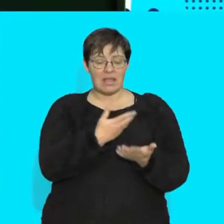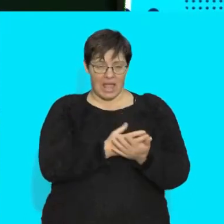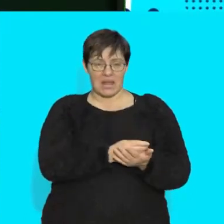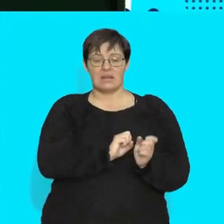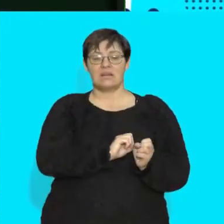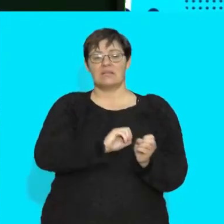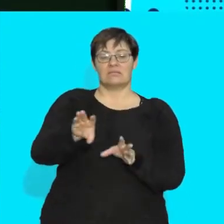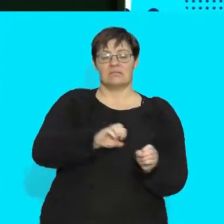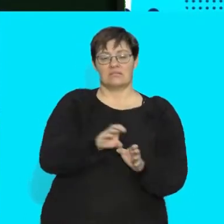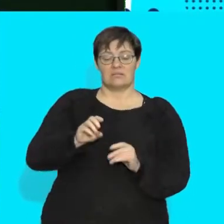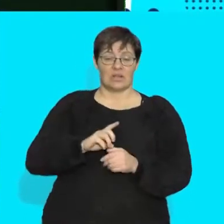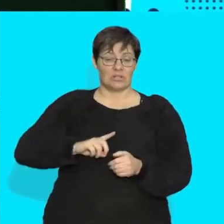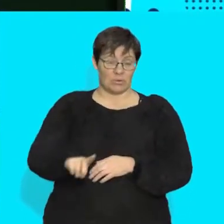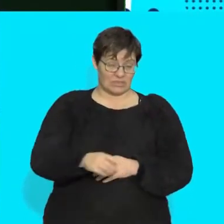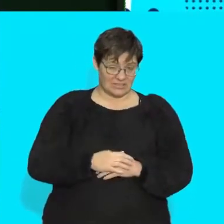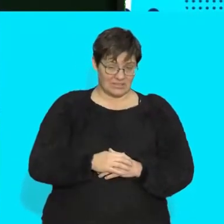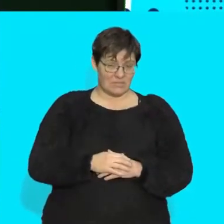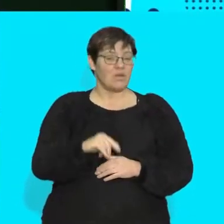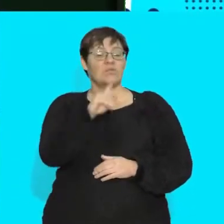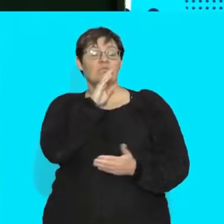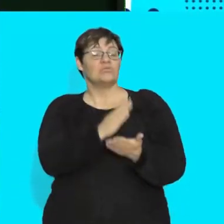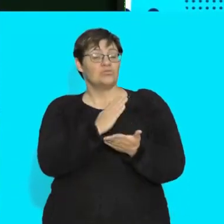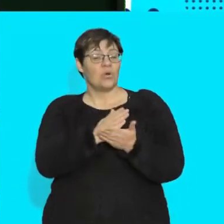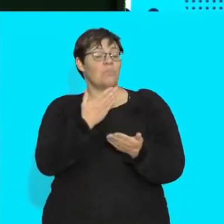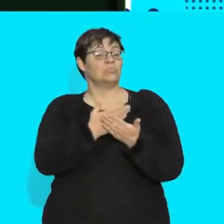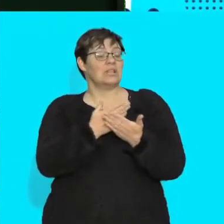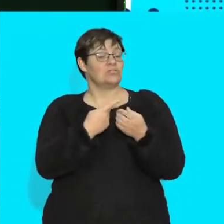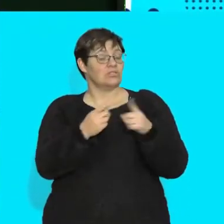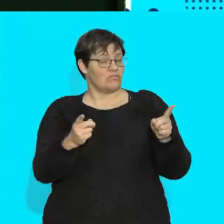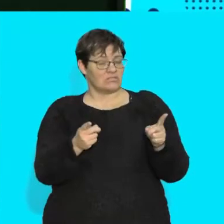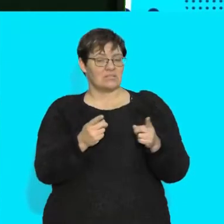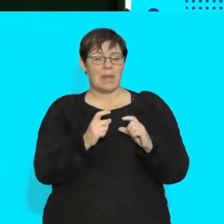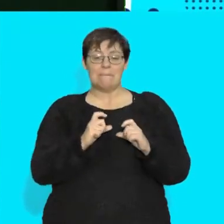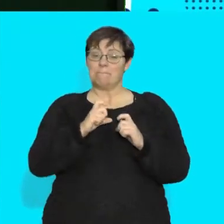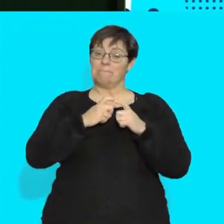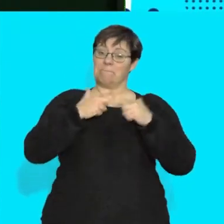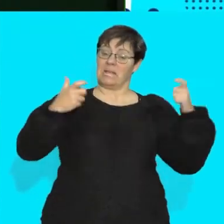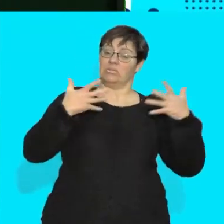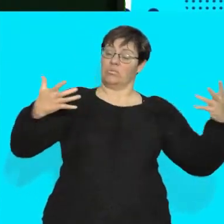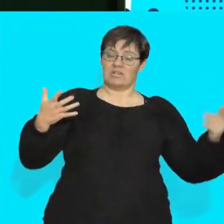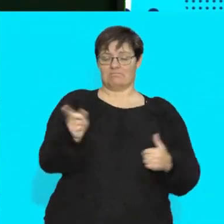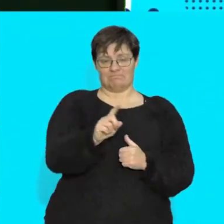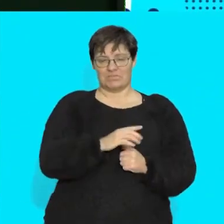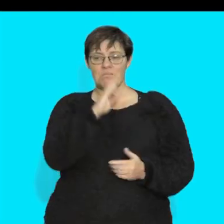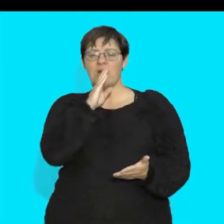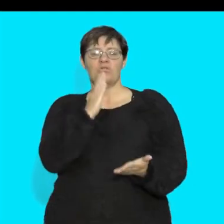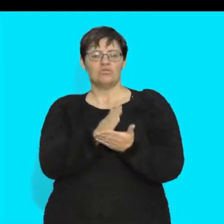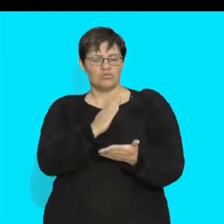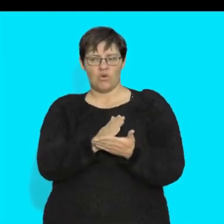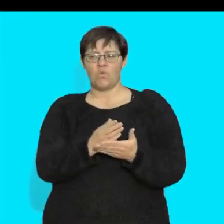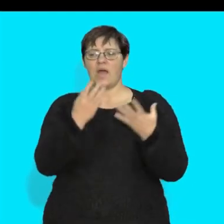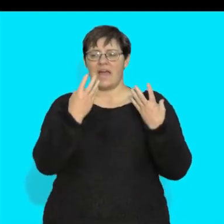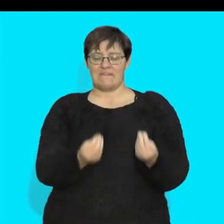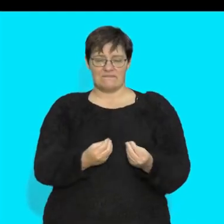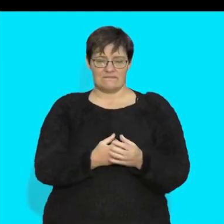some of those could start to deposit, but we make sure that our potential difference in the battery is not big enough. Let's just